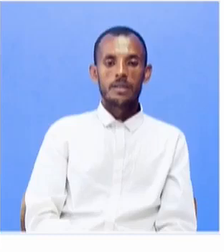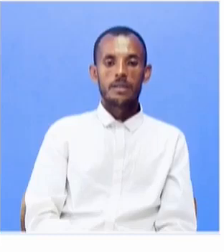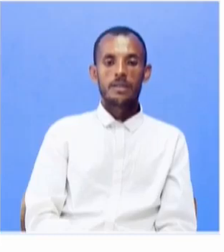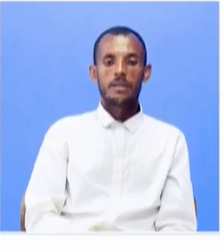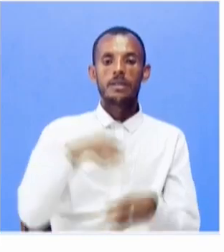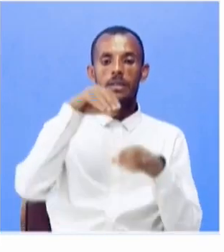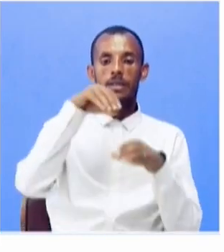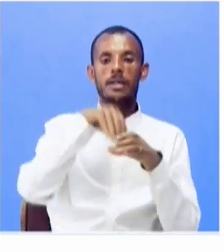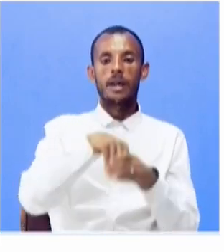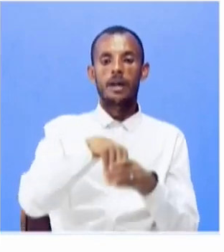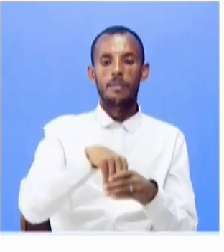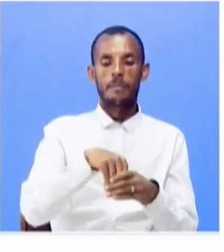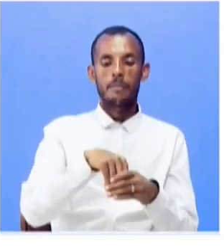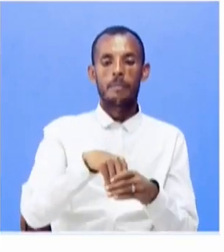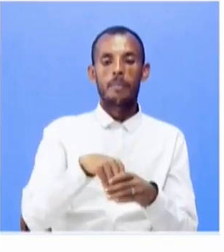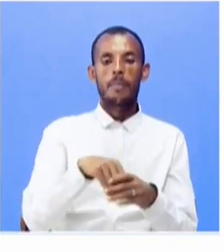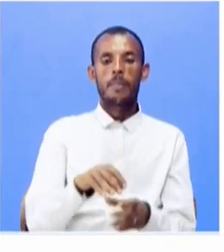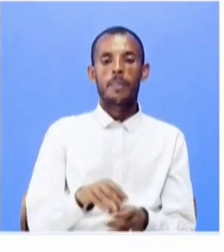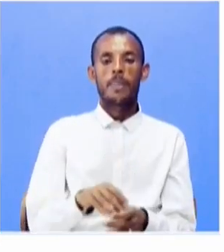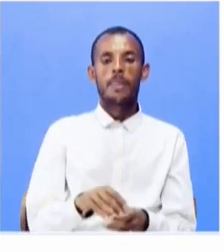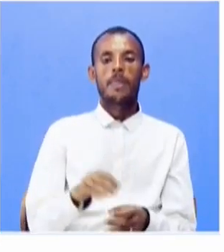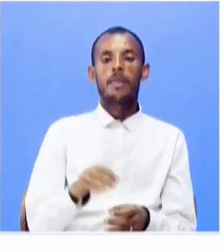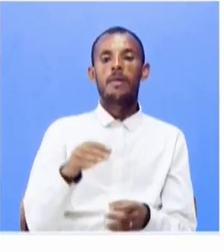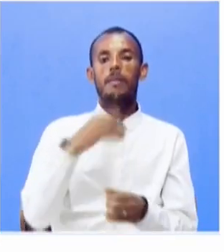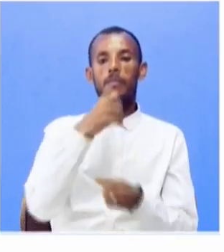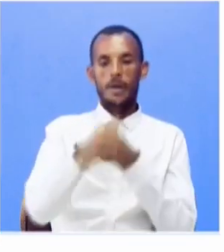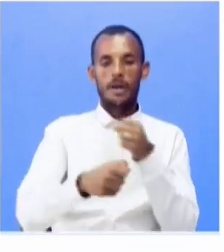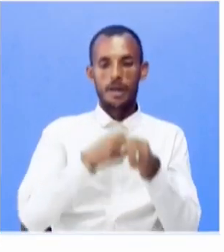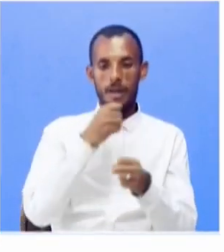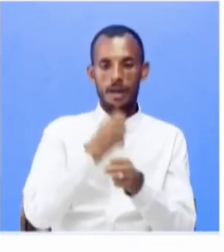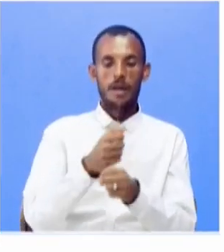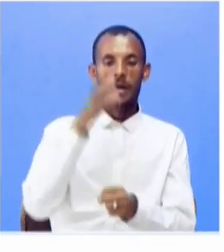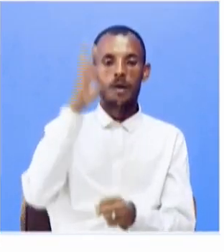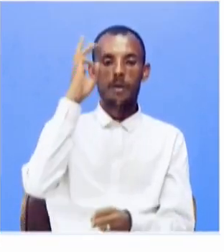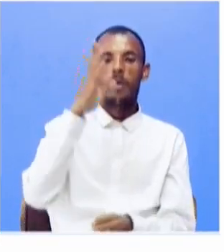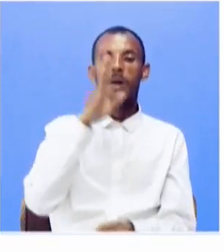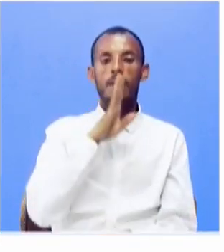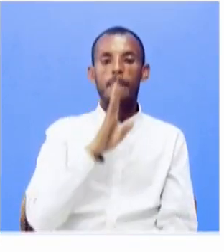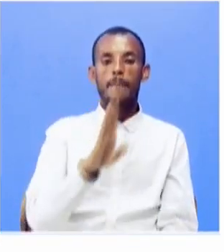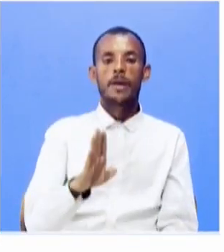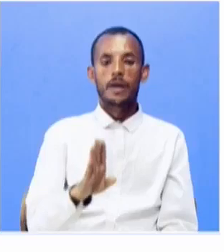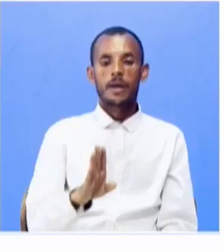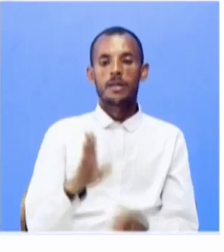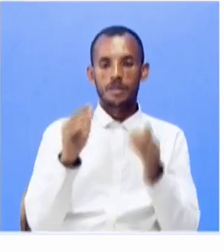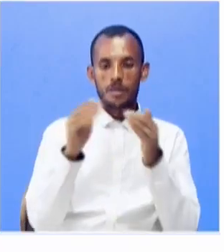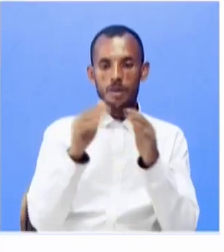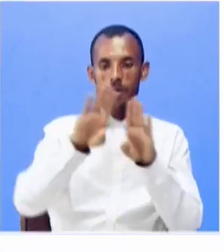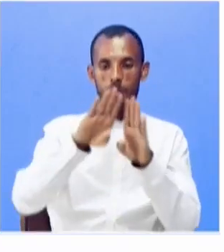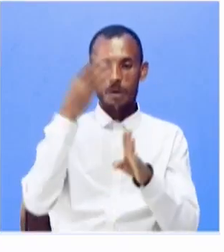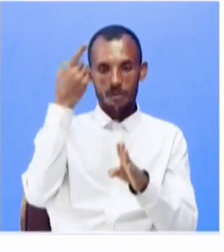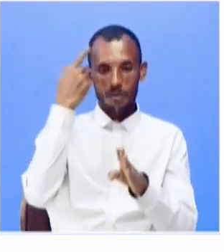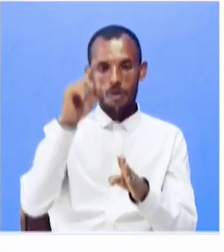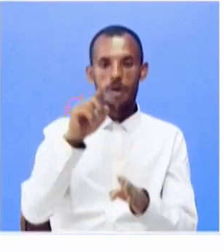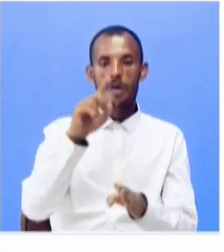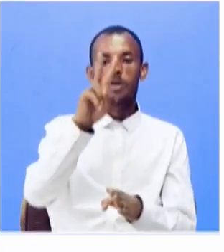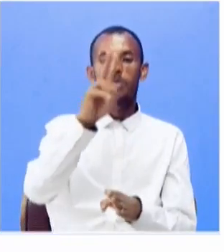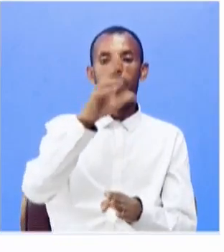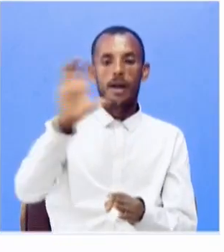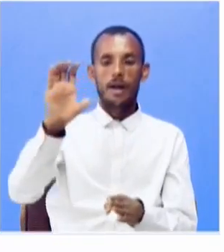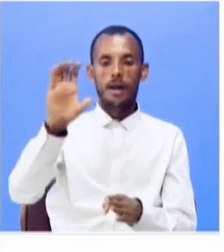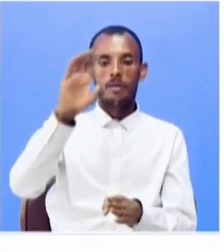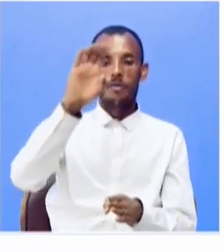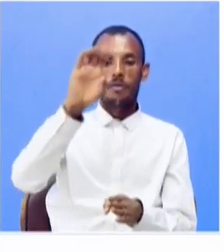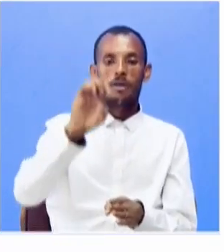income per year will be, this stationery is open for 240 days.